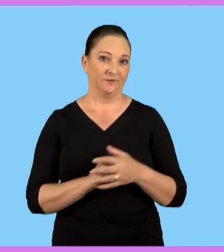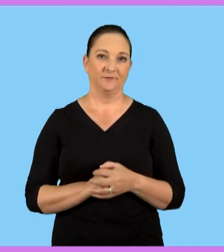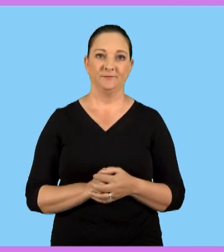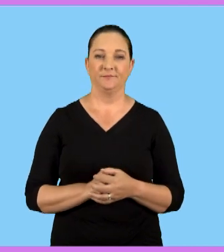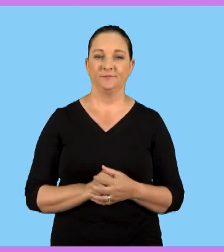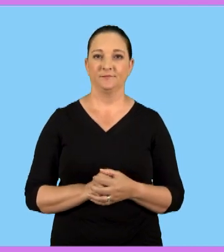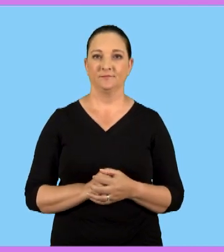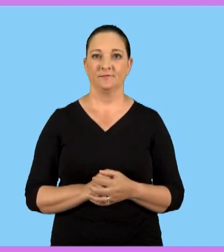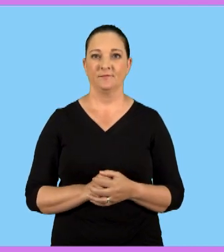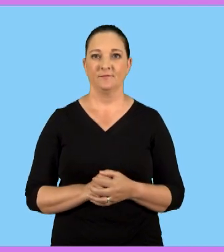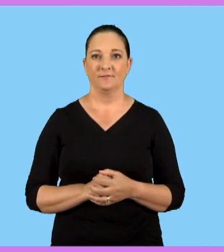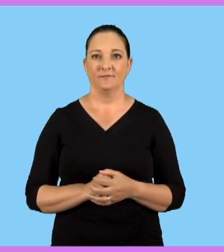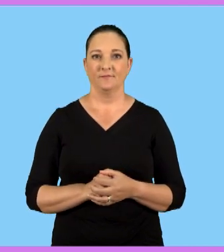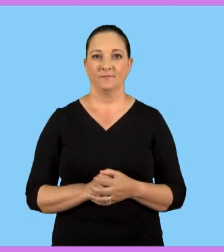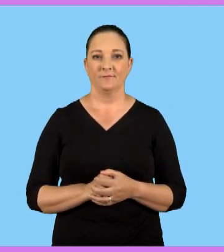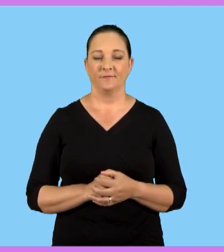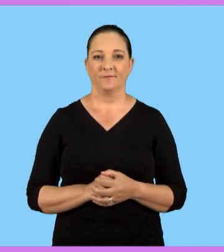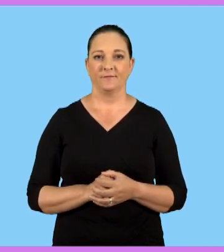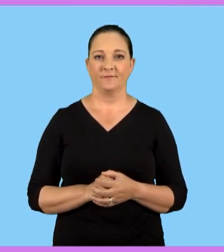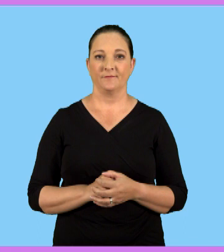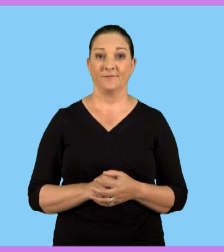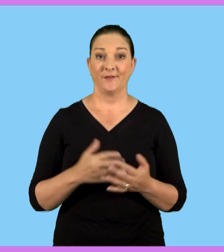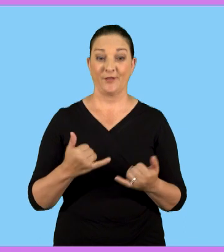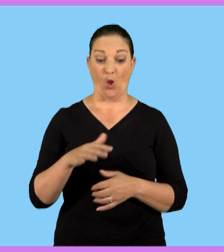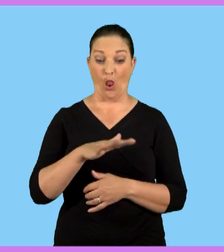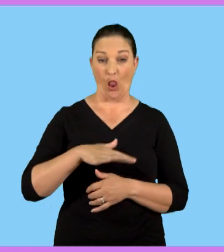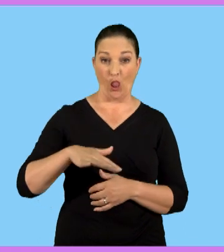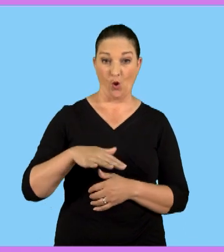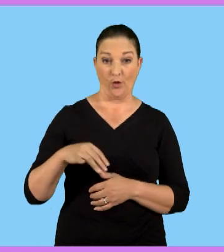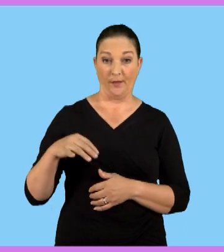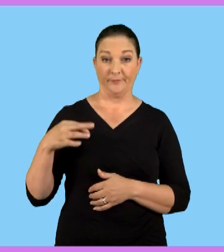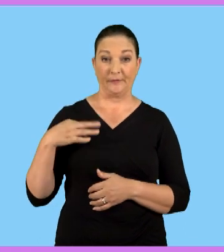5. Express the subsidy from the local